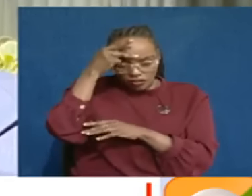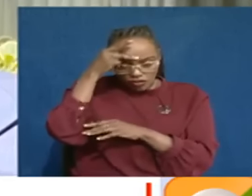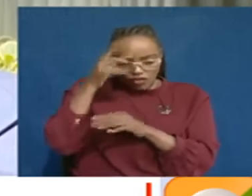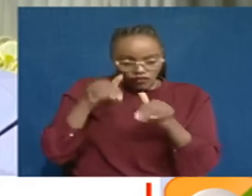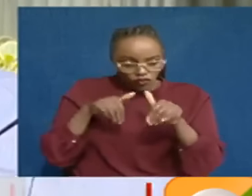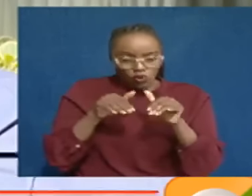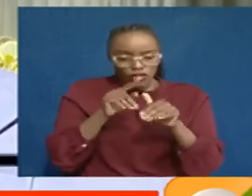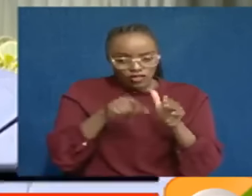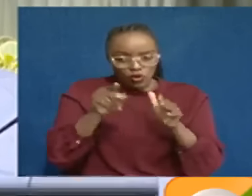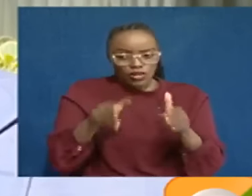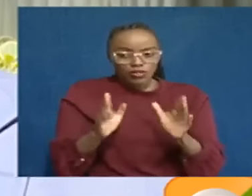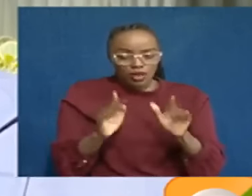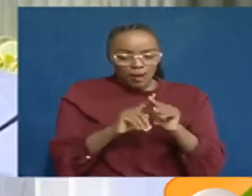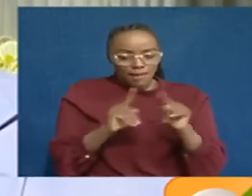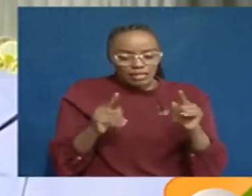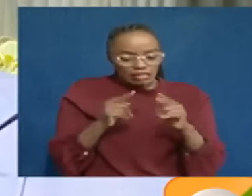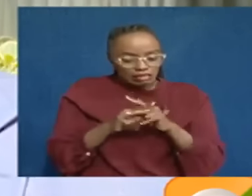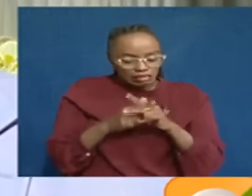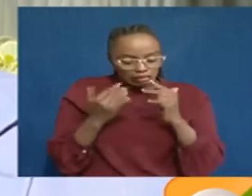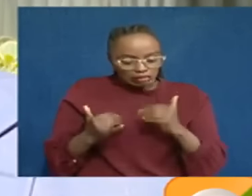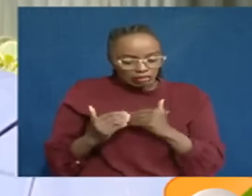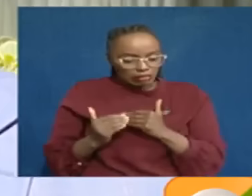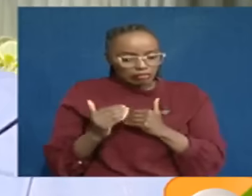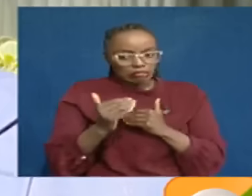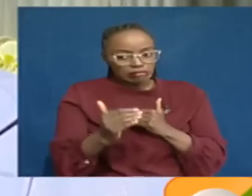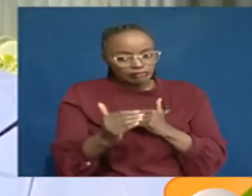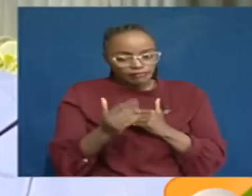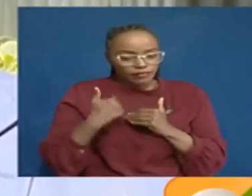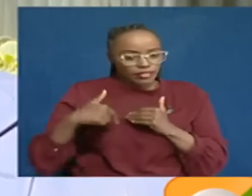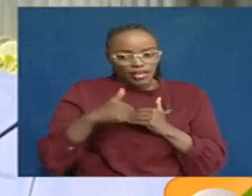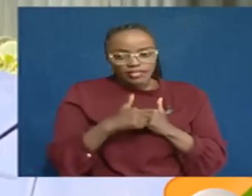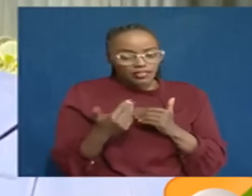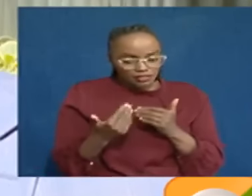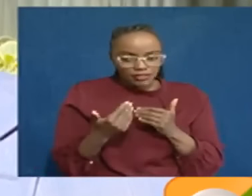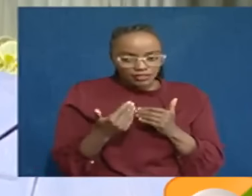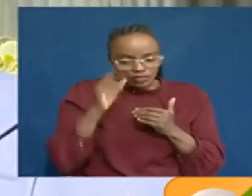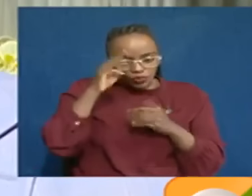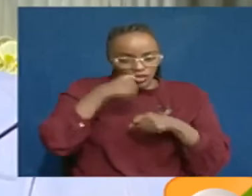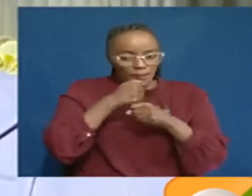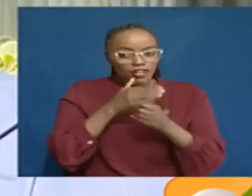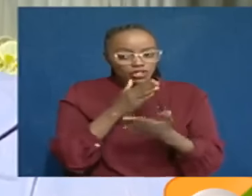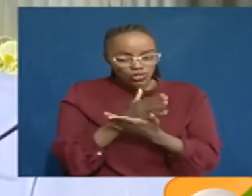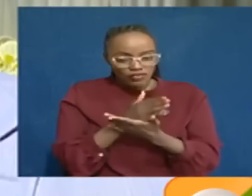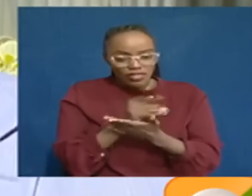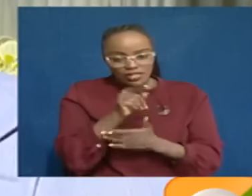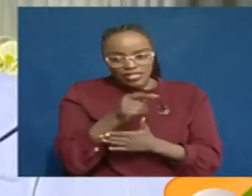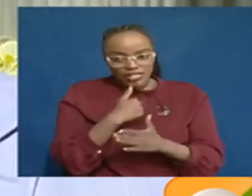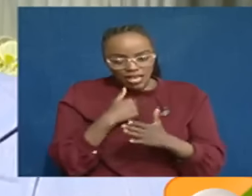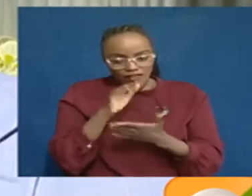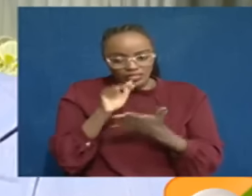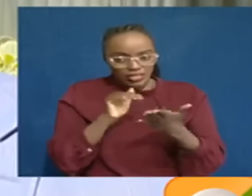accordingly. But from now, we are going to ensure that this center